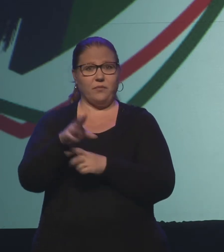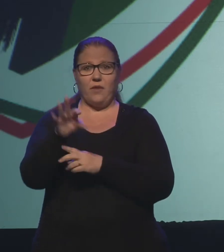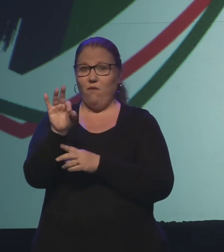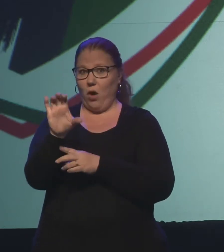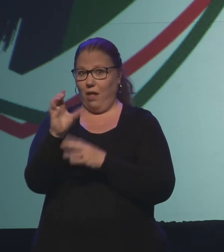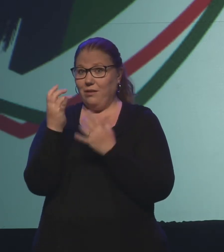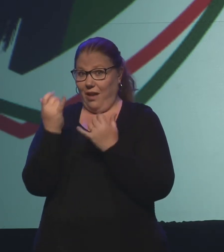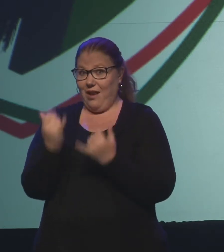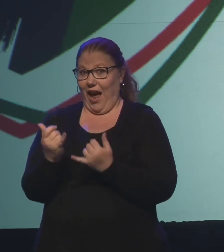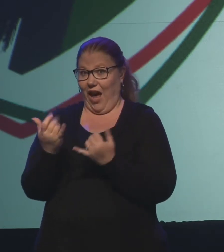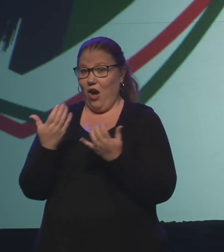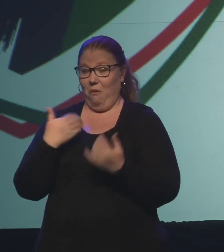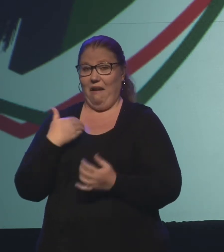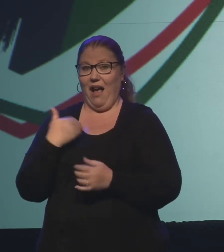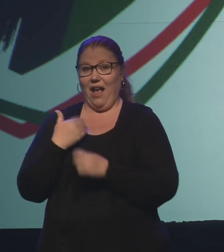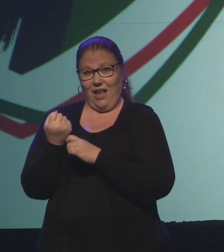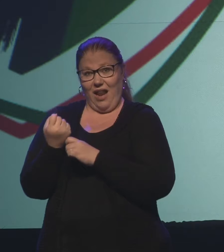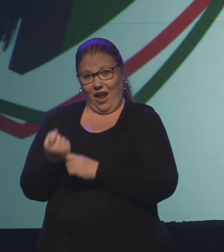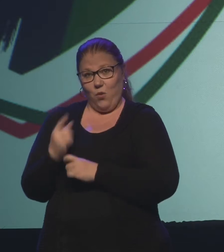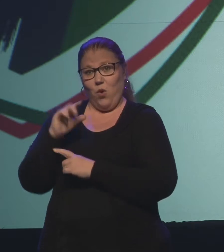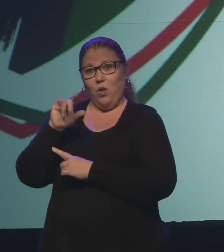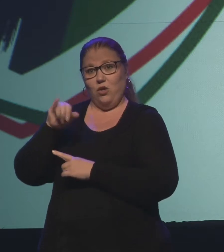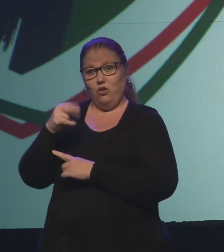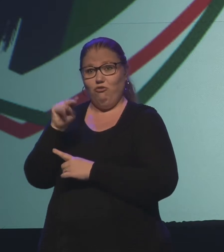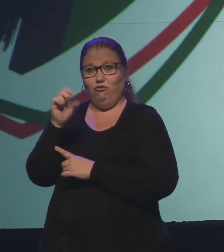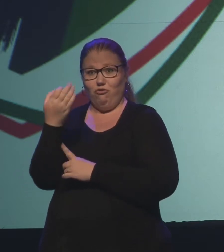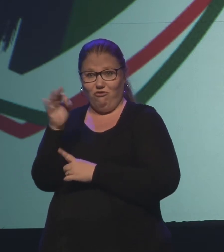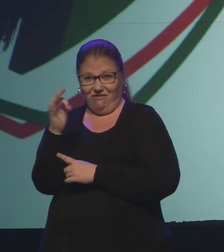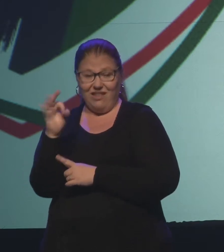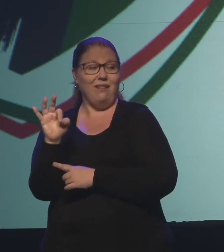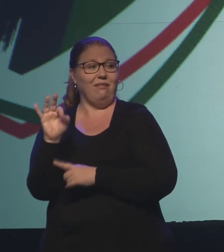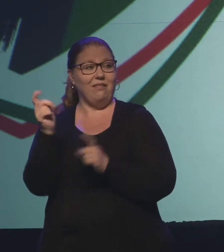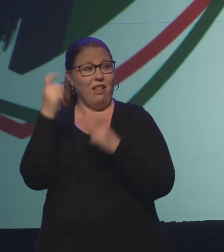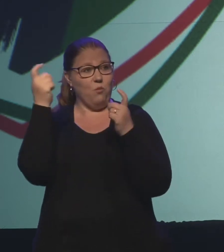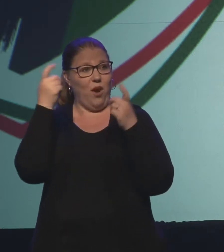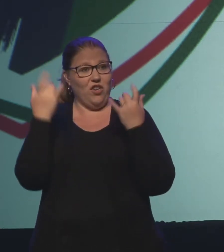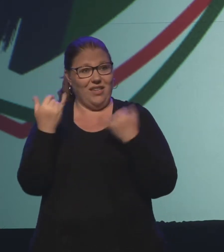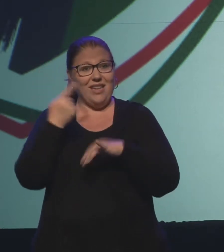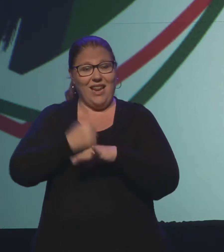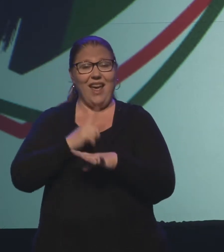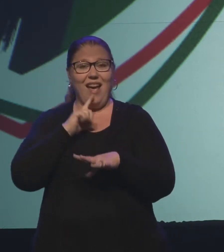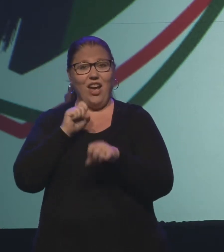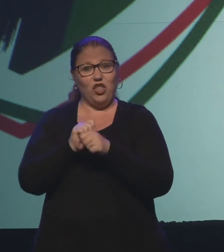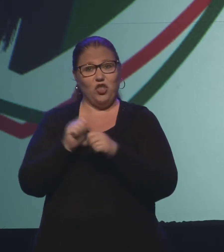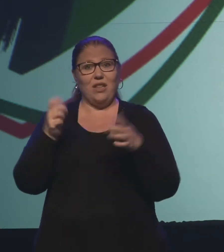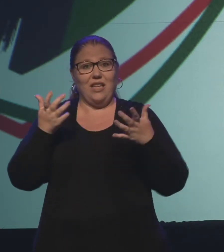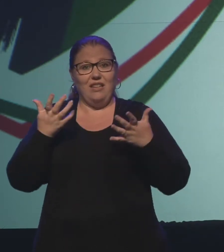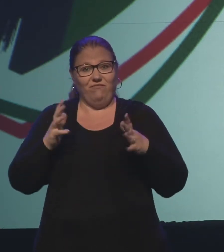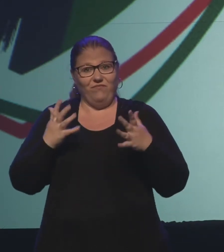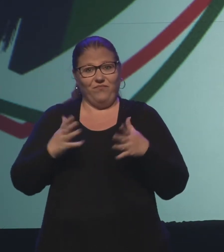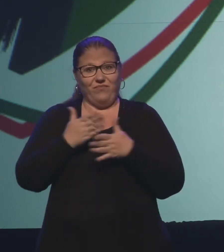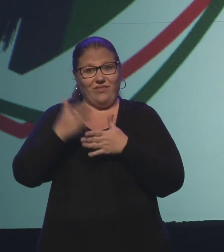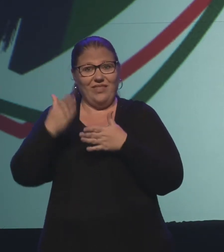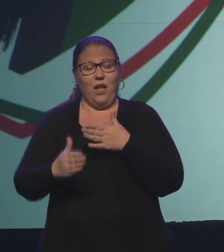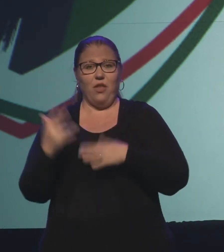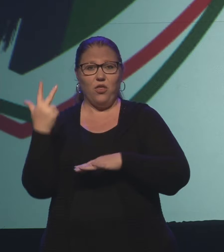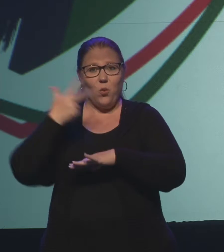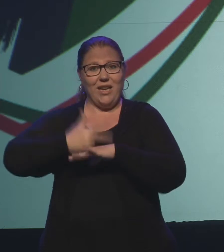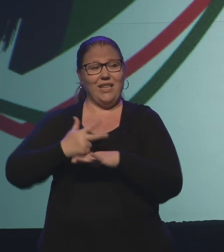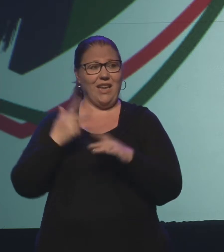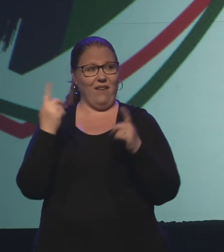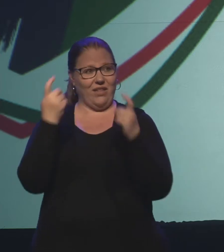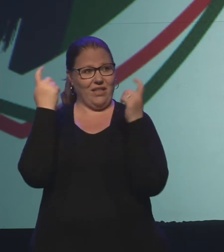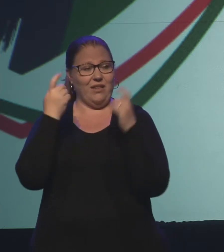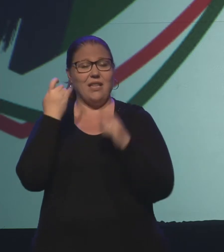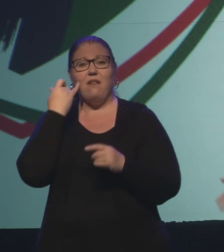does now host an annual Juneteenth celebration, and today actually concludes the 3-day festivities. So